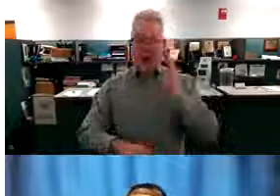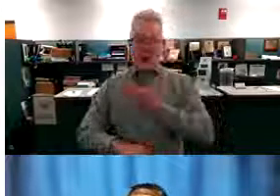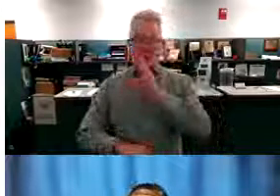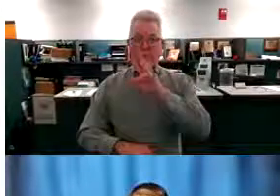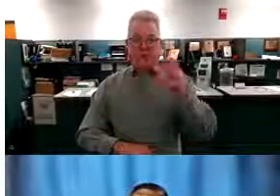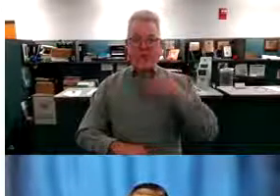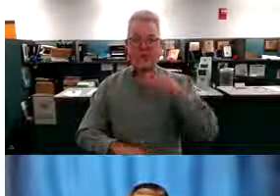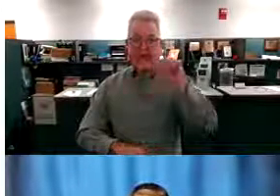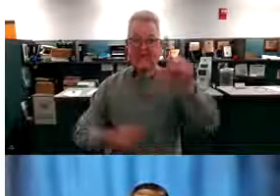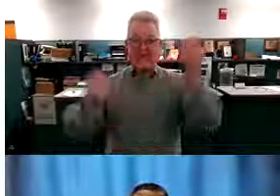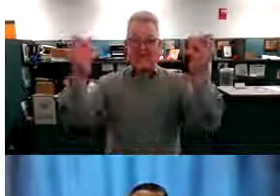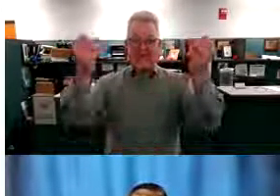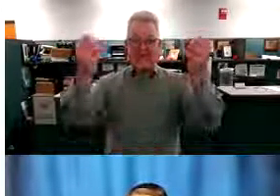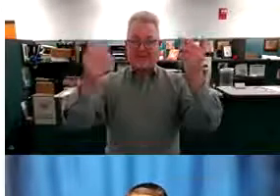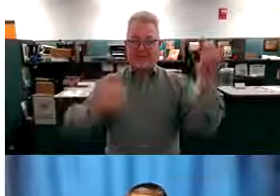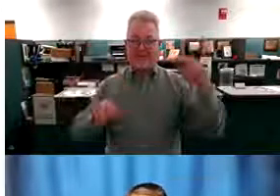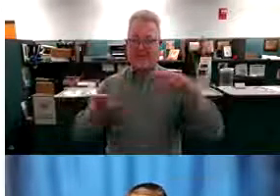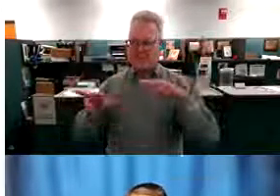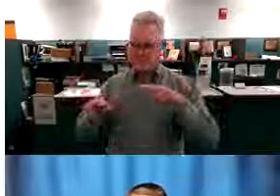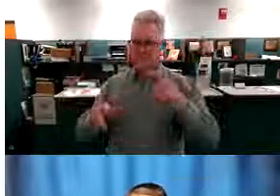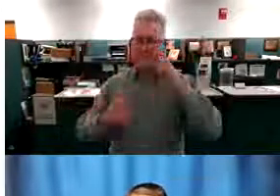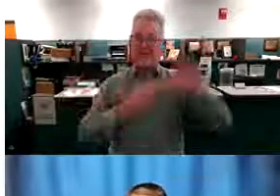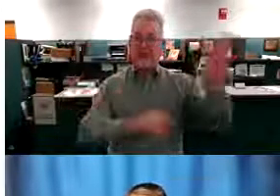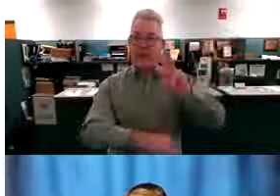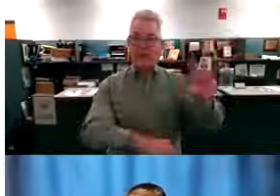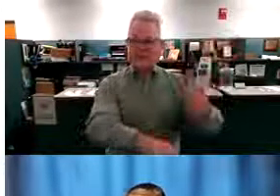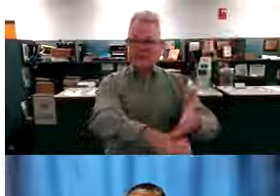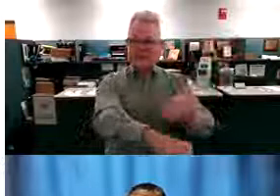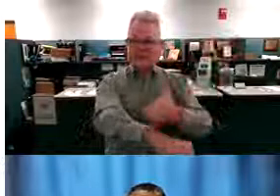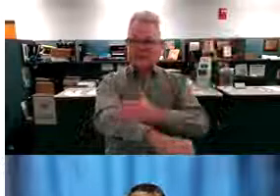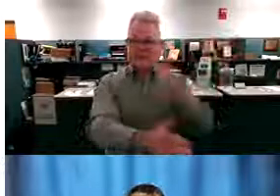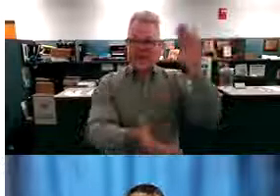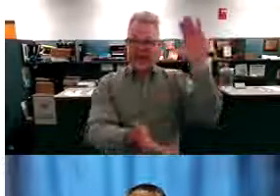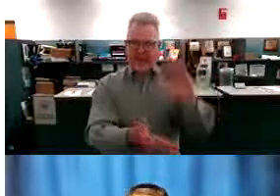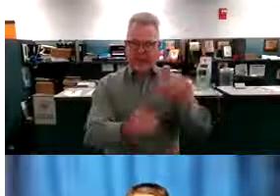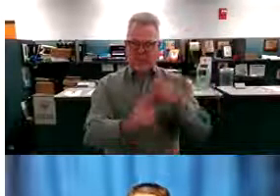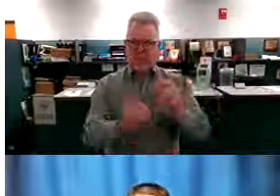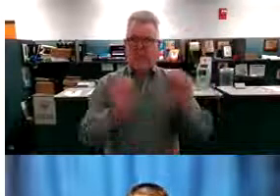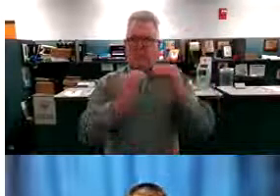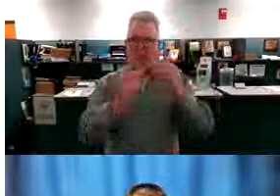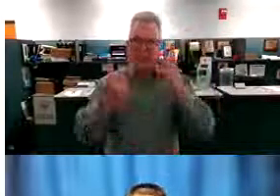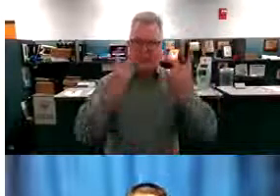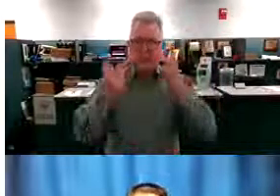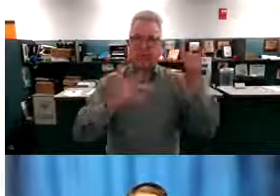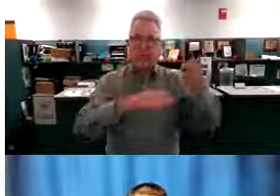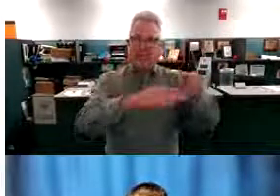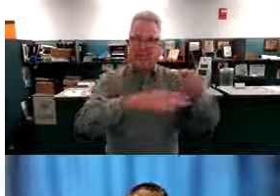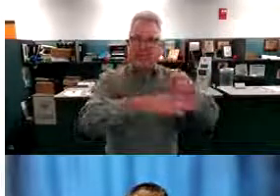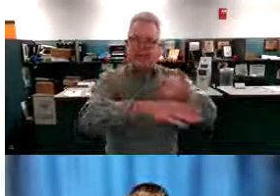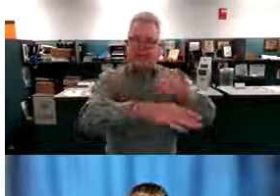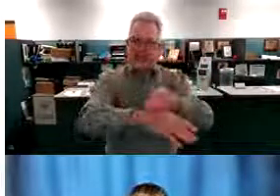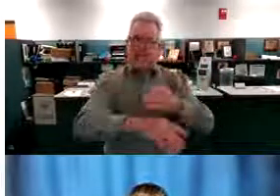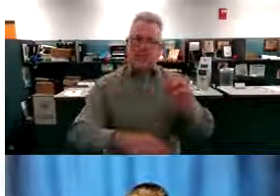who English is their second language. So, I also talked about adding ASL to their website, maybe making their website